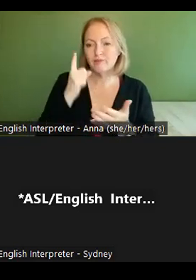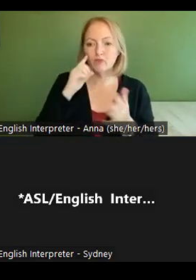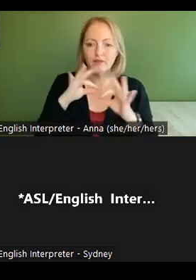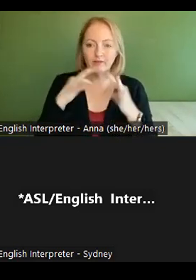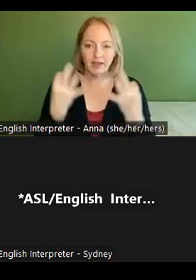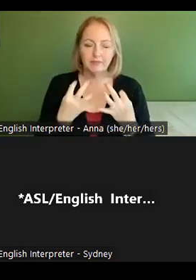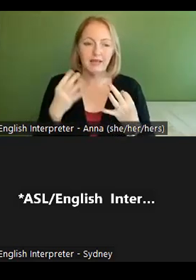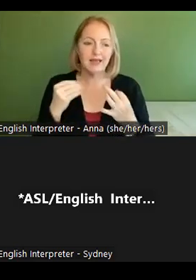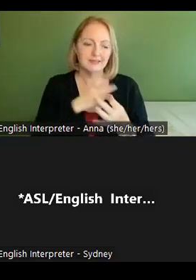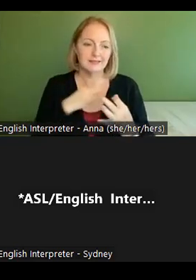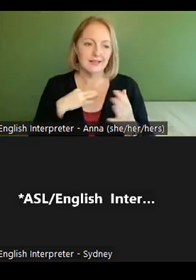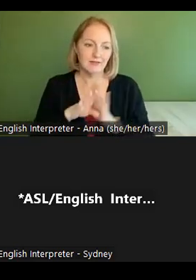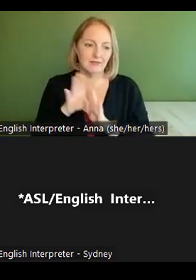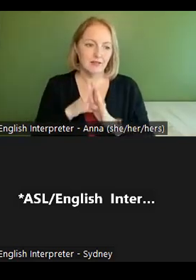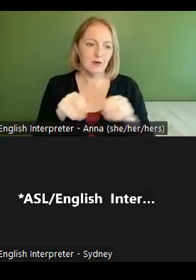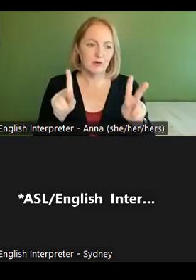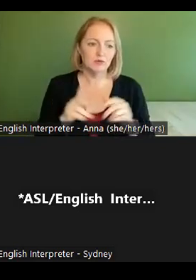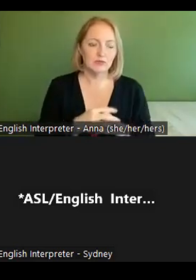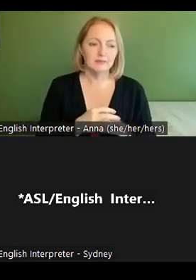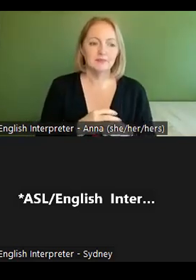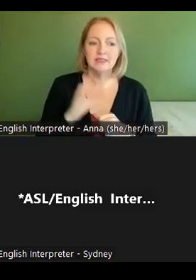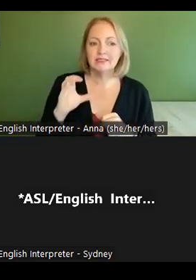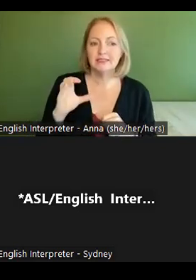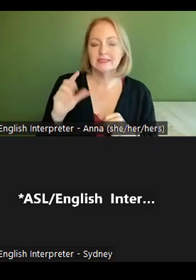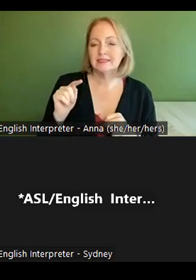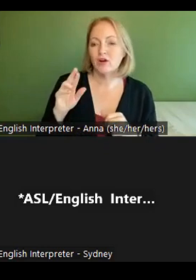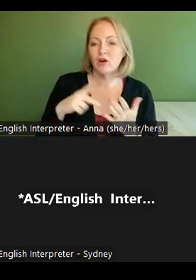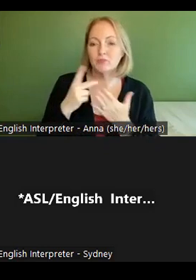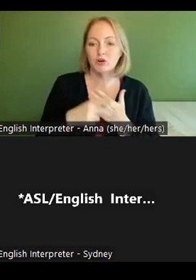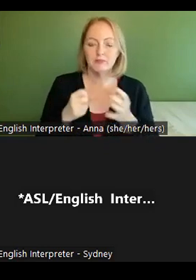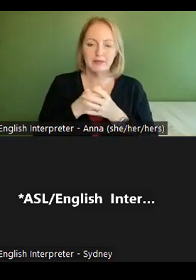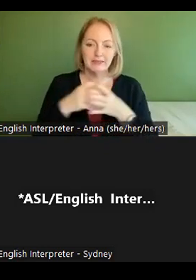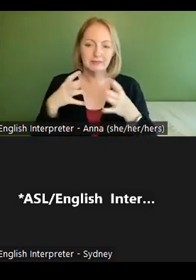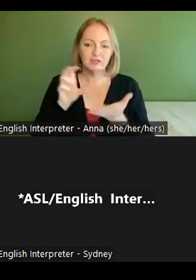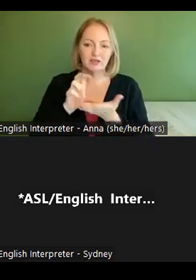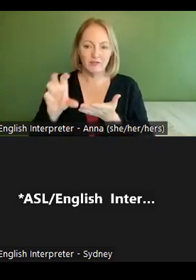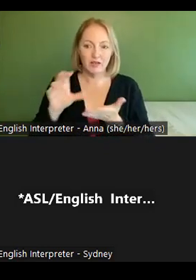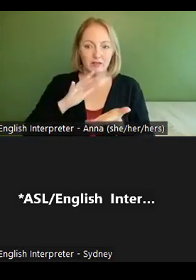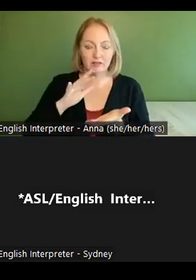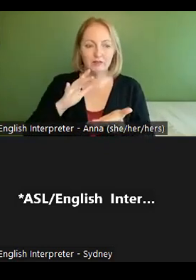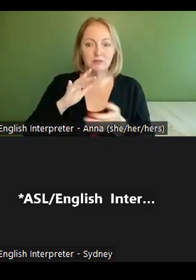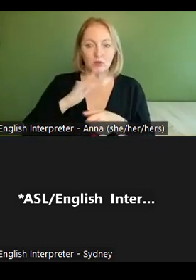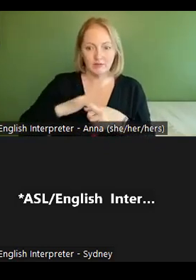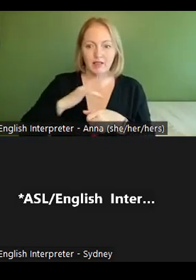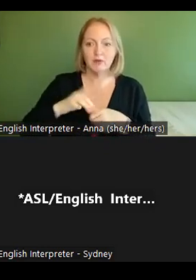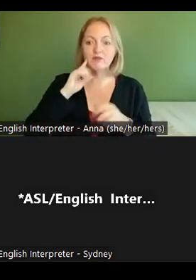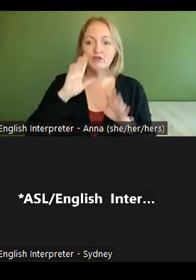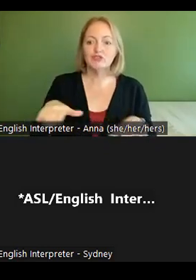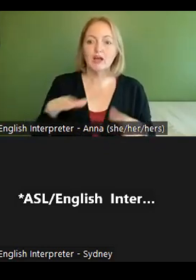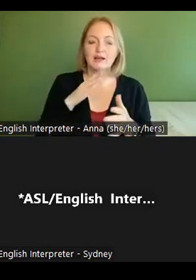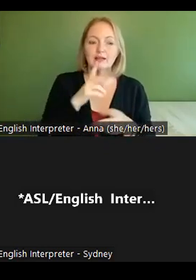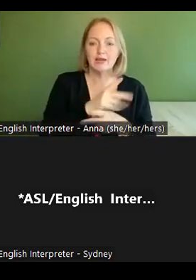and staff development opportunities. CCTR program expansion funding was available for child care